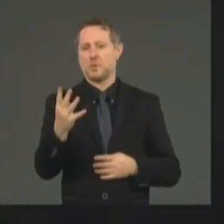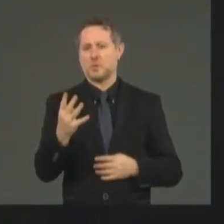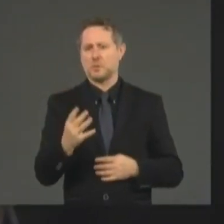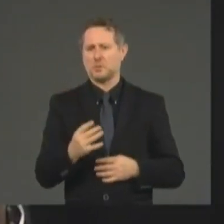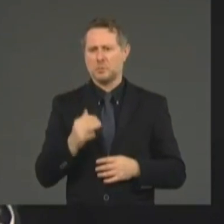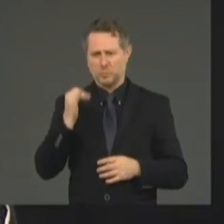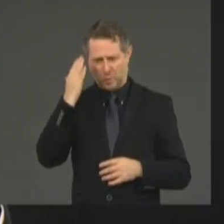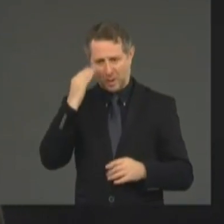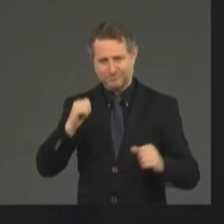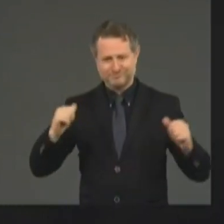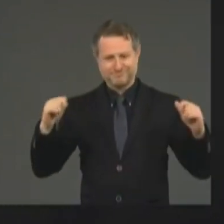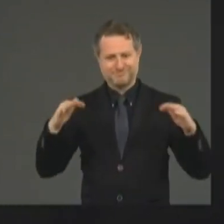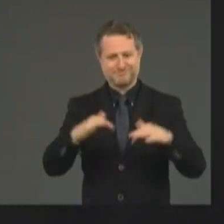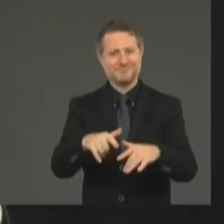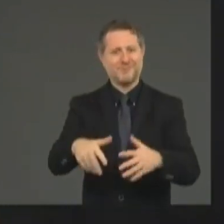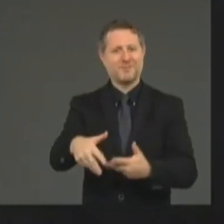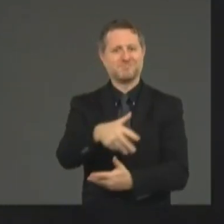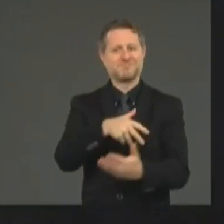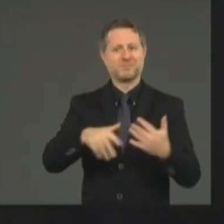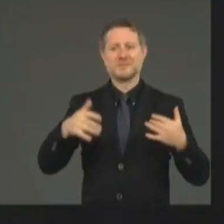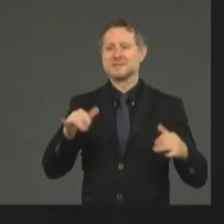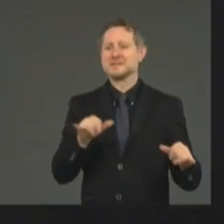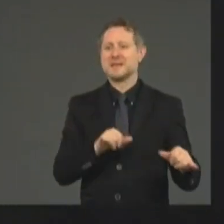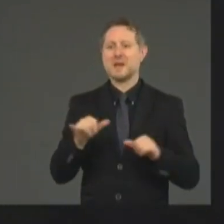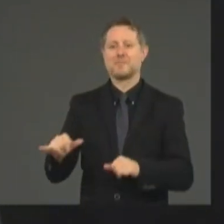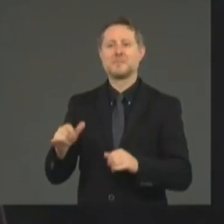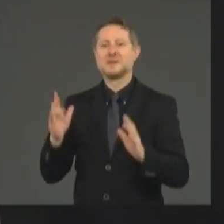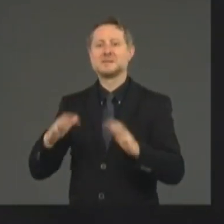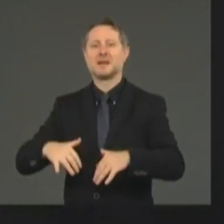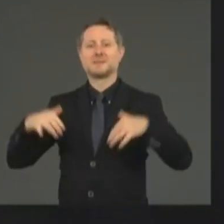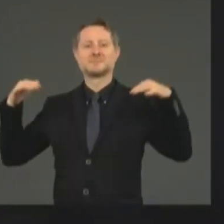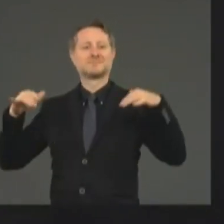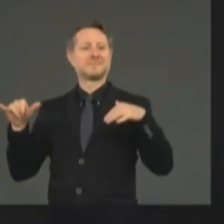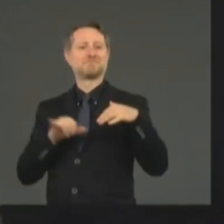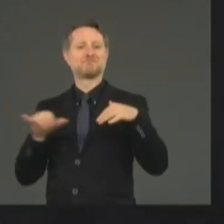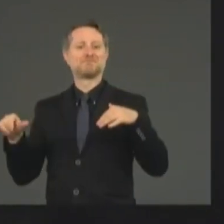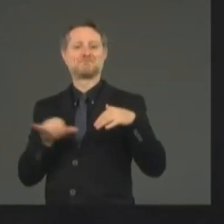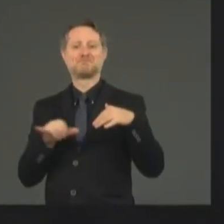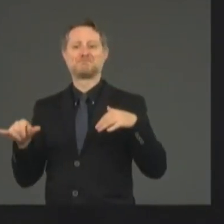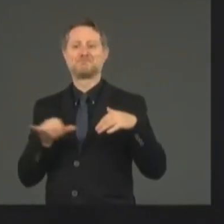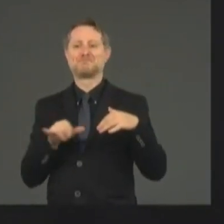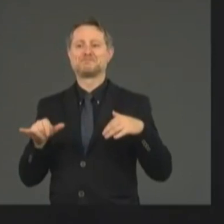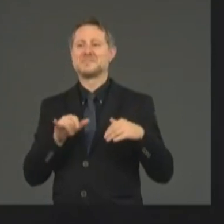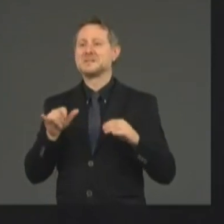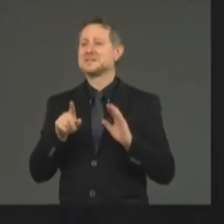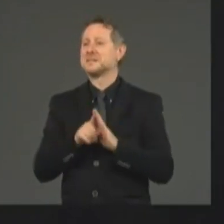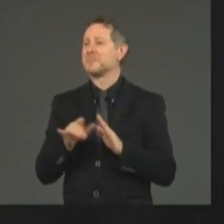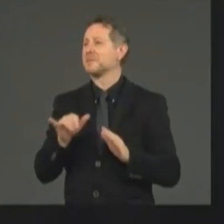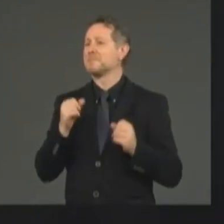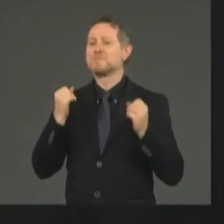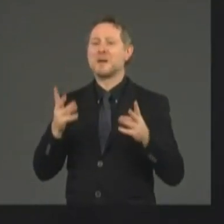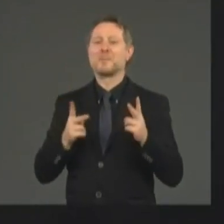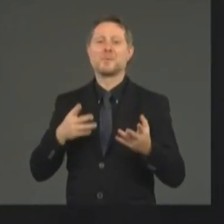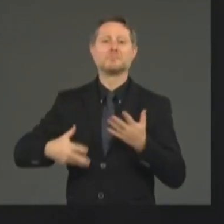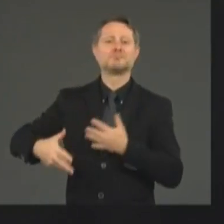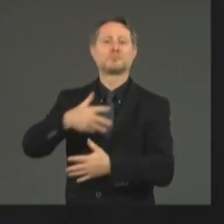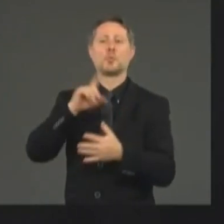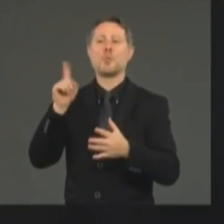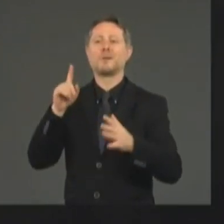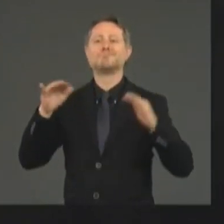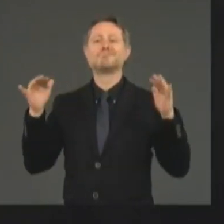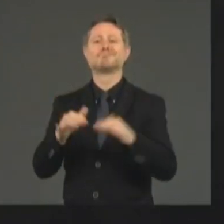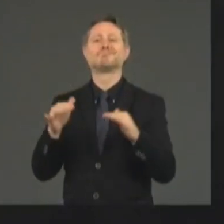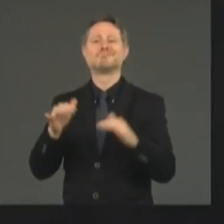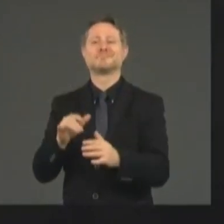gathering. The same thing with a stadium, the same thing with any situation where you have a lot of people together. All right, the question is